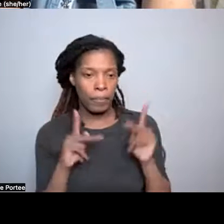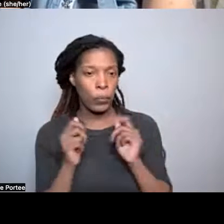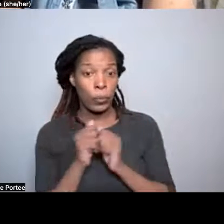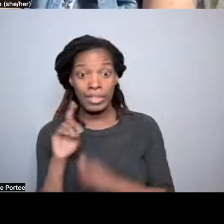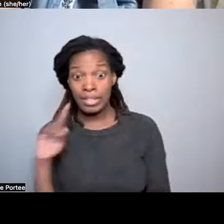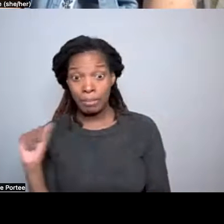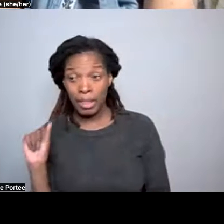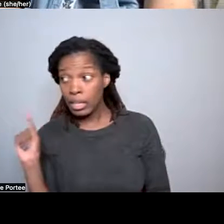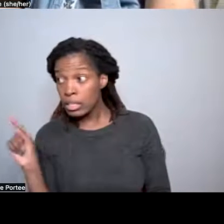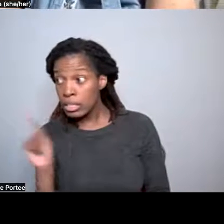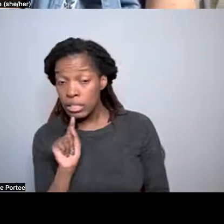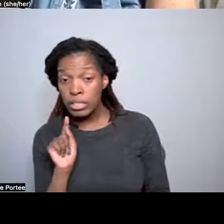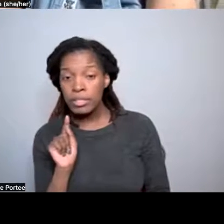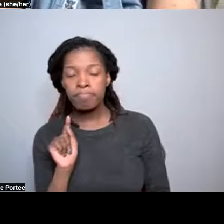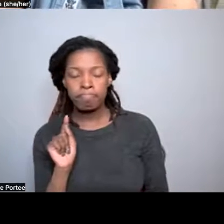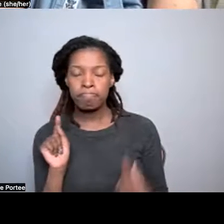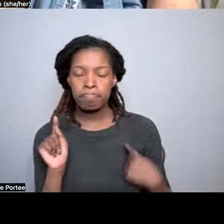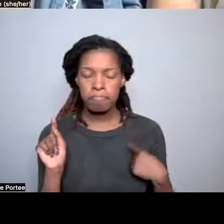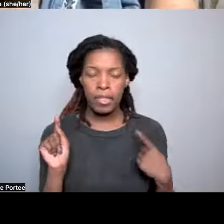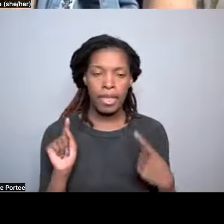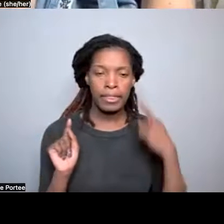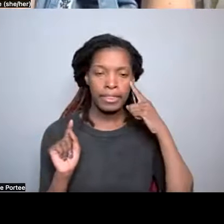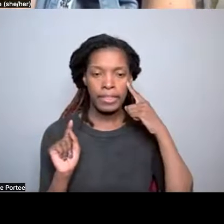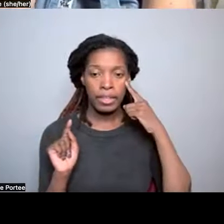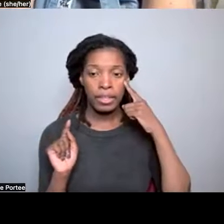disabilities, I think that